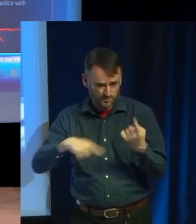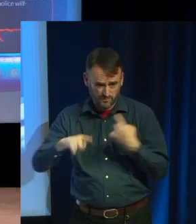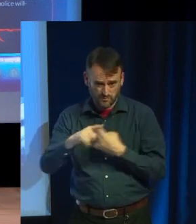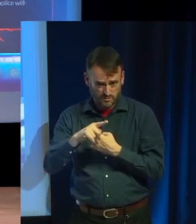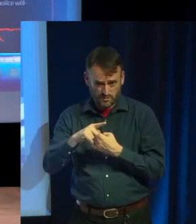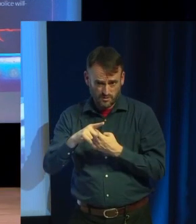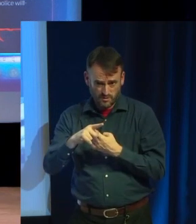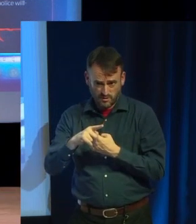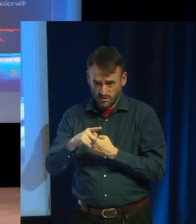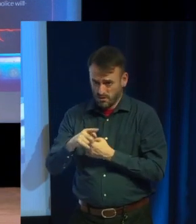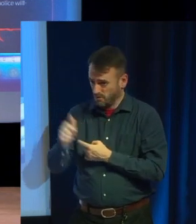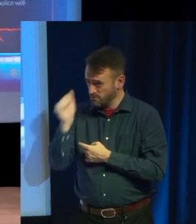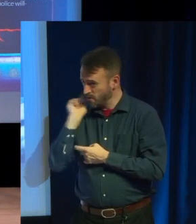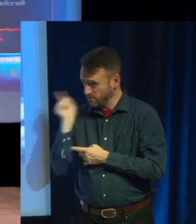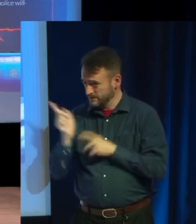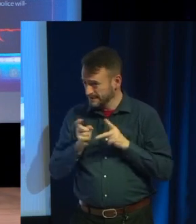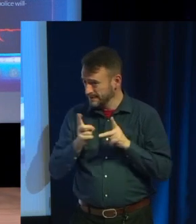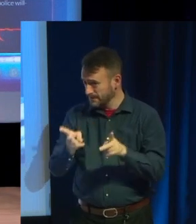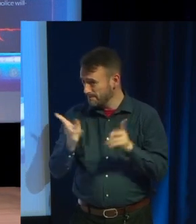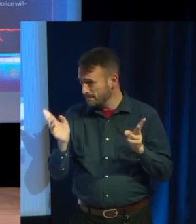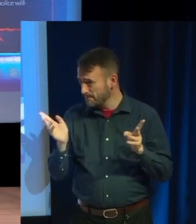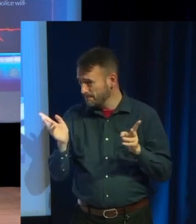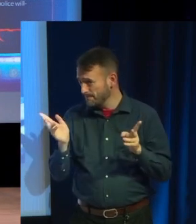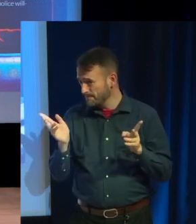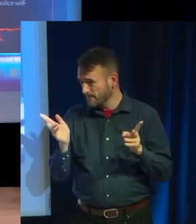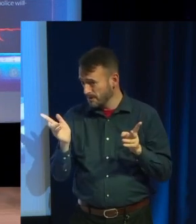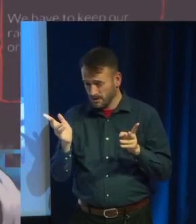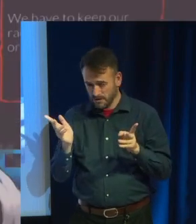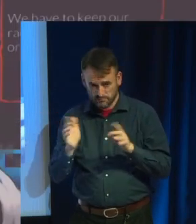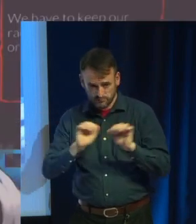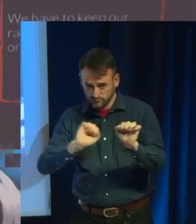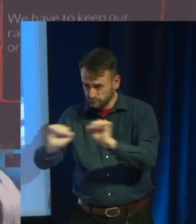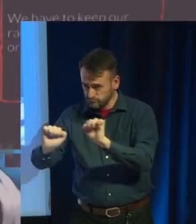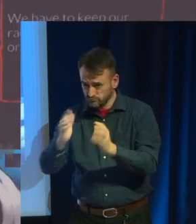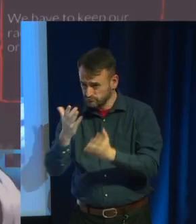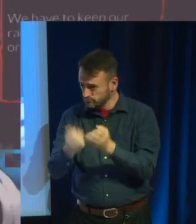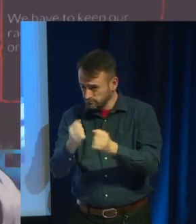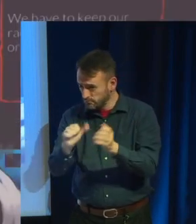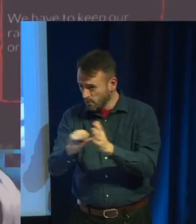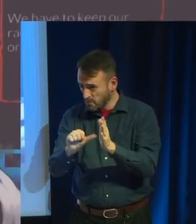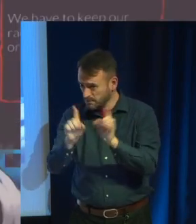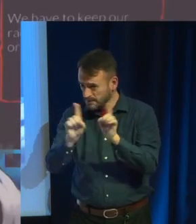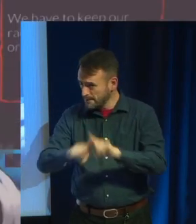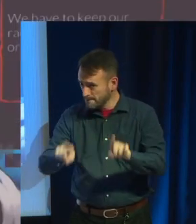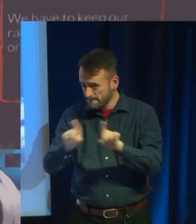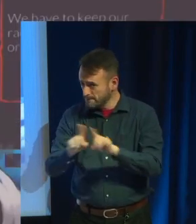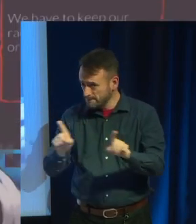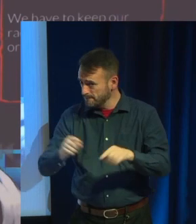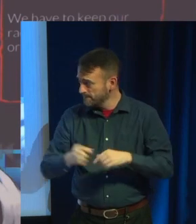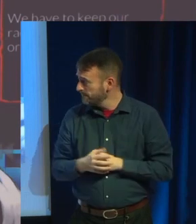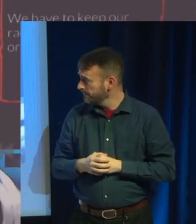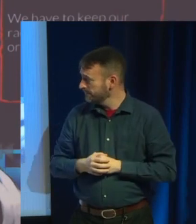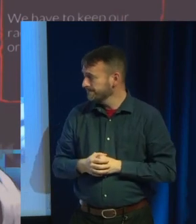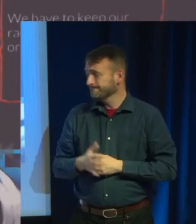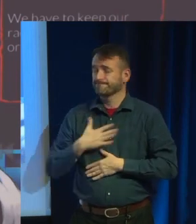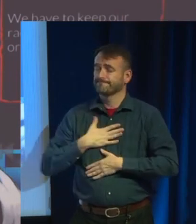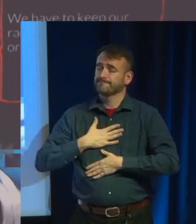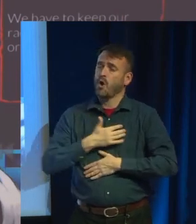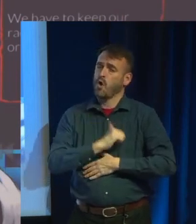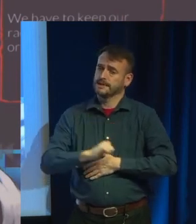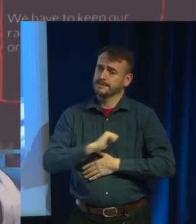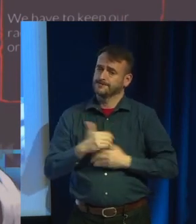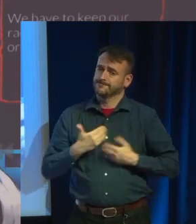like this and probably have the same kind of problems. I'm going to be honest and tell you that